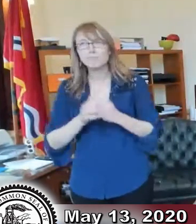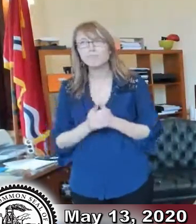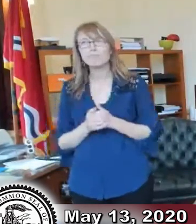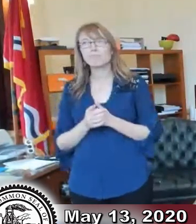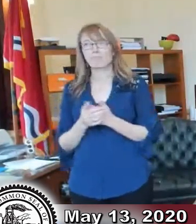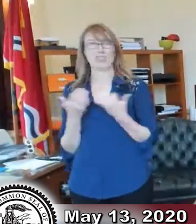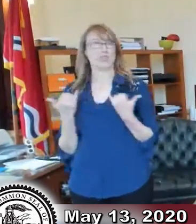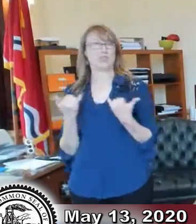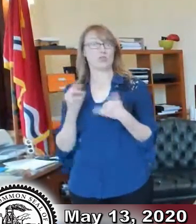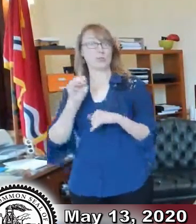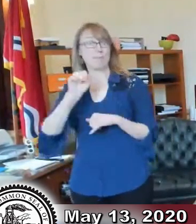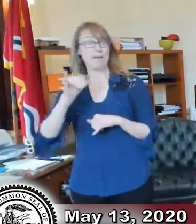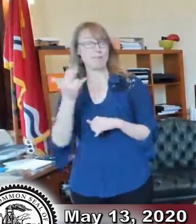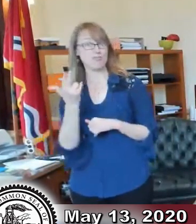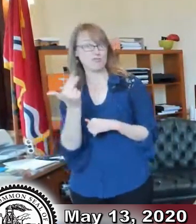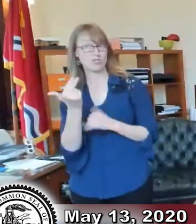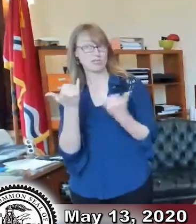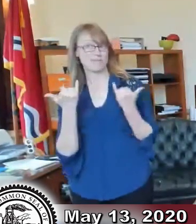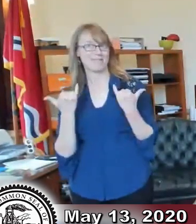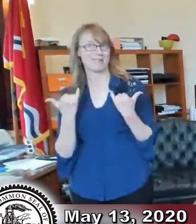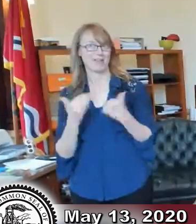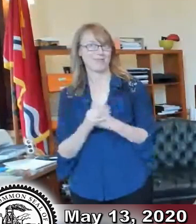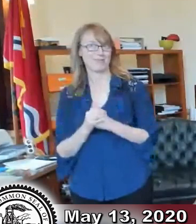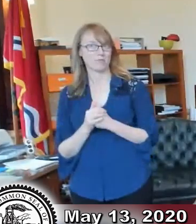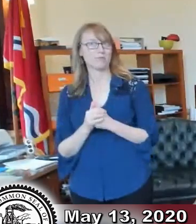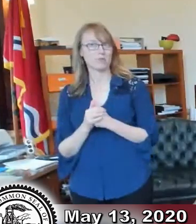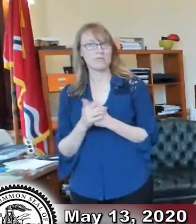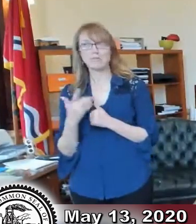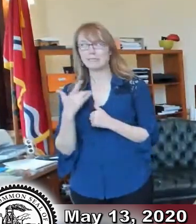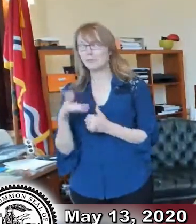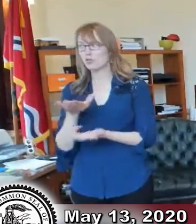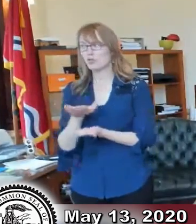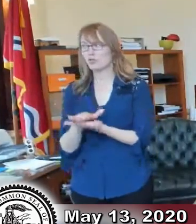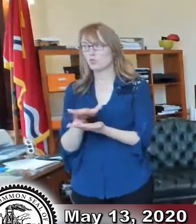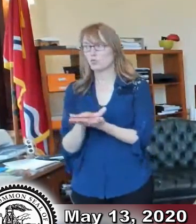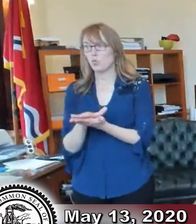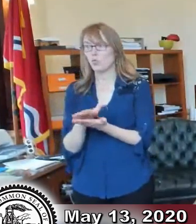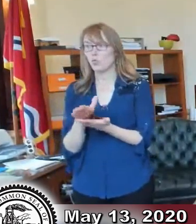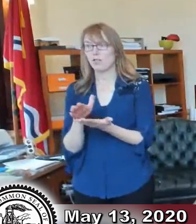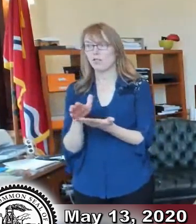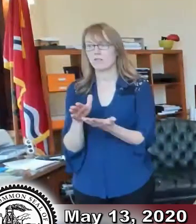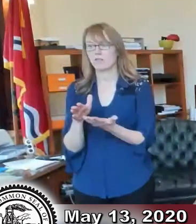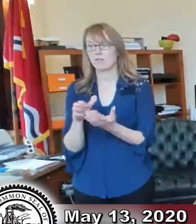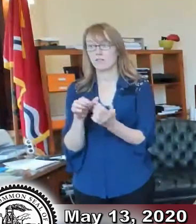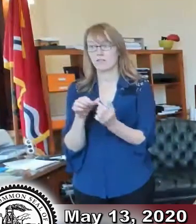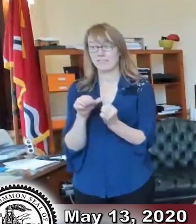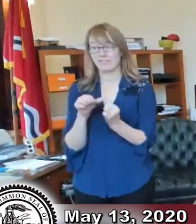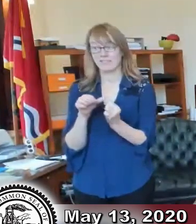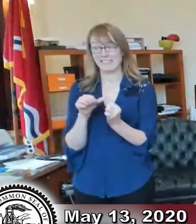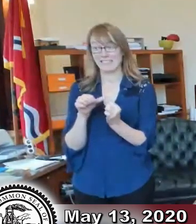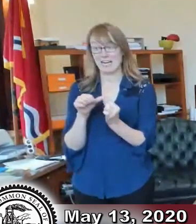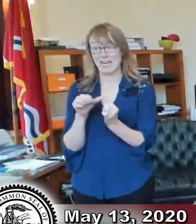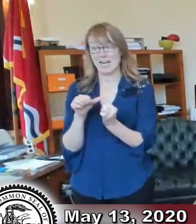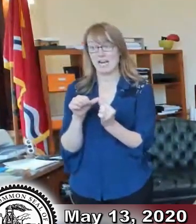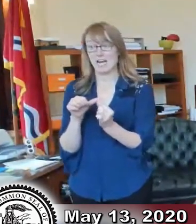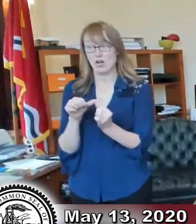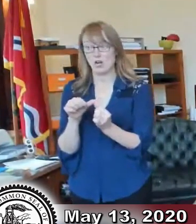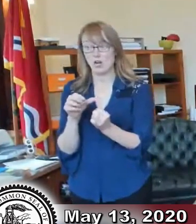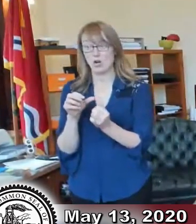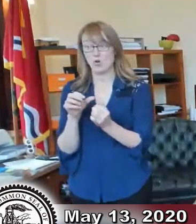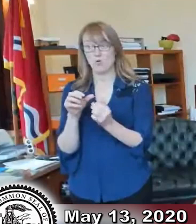May. Most schools would not have even been out by now, or if it was now, it'd be just, coming